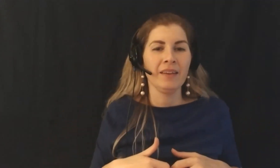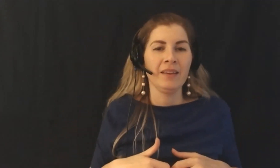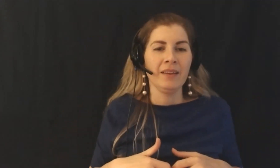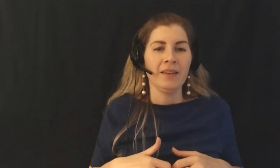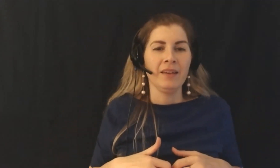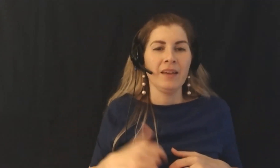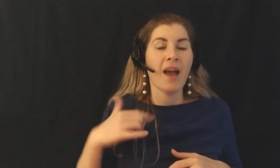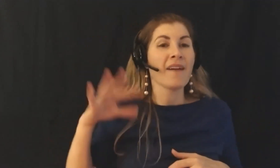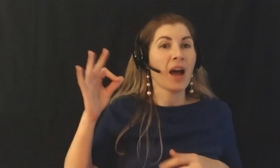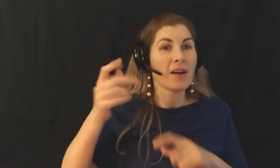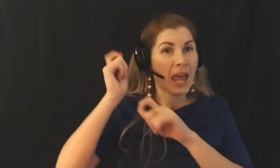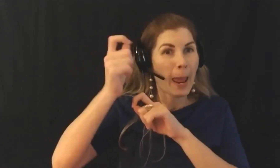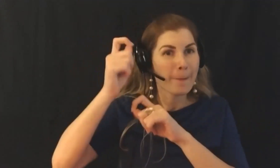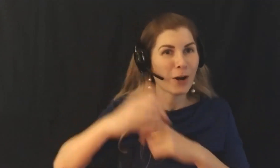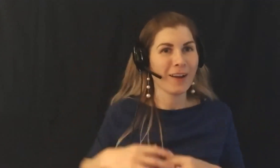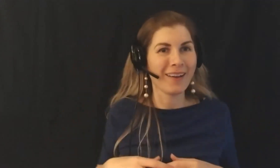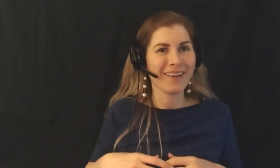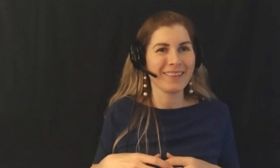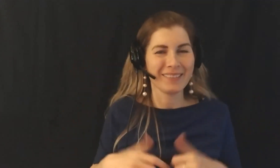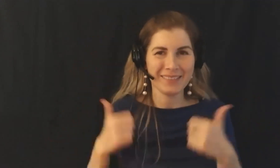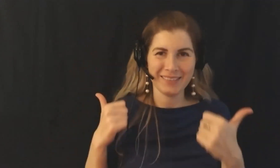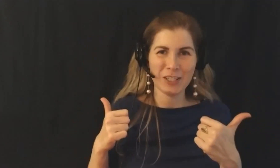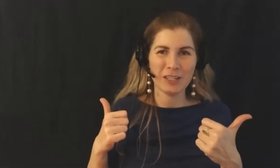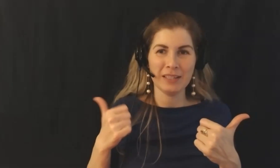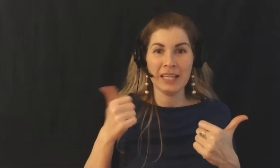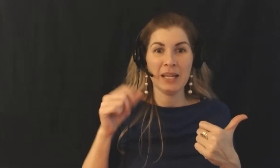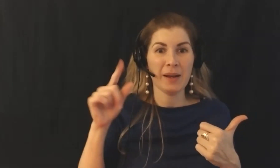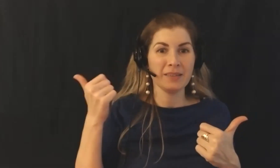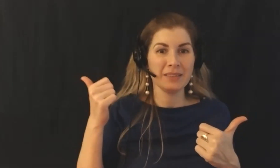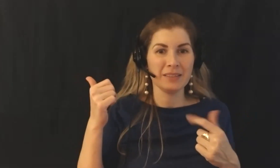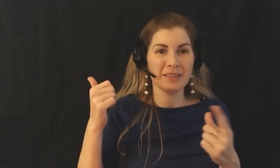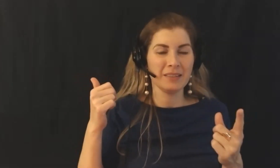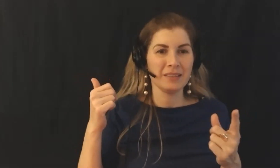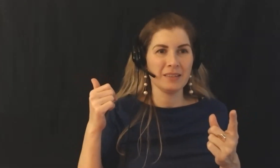I found this hammer. Excellent. Anyone else?